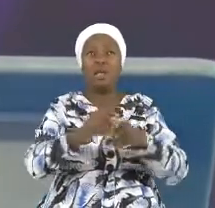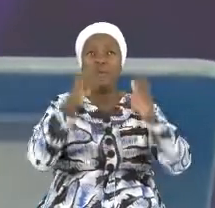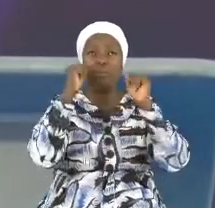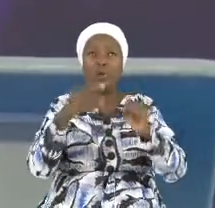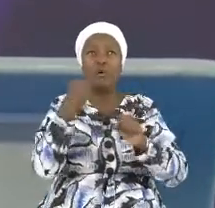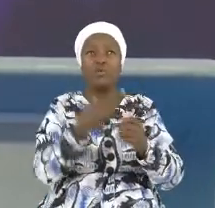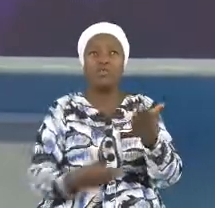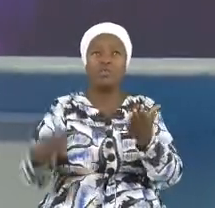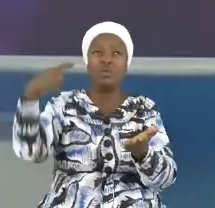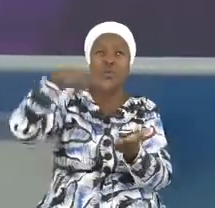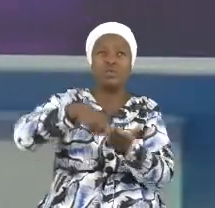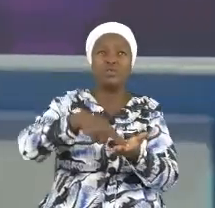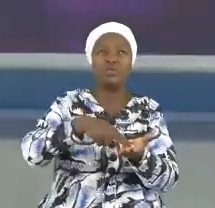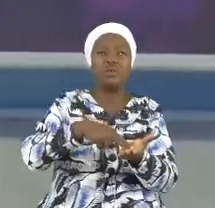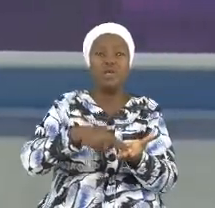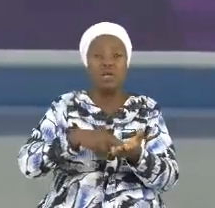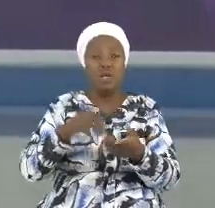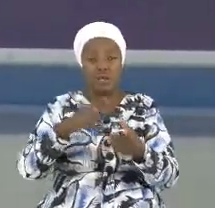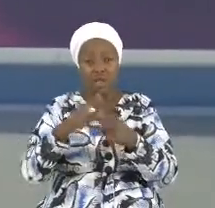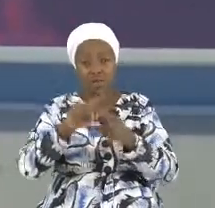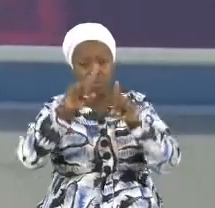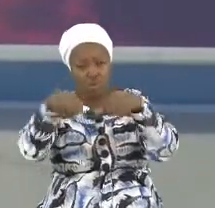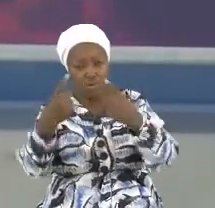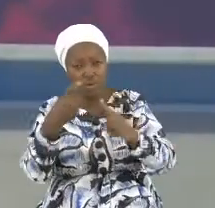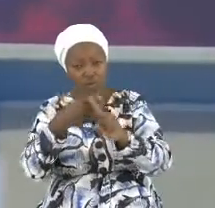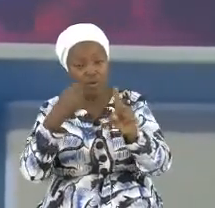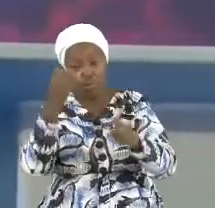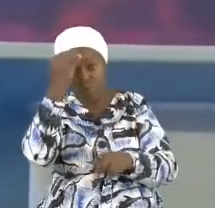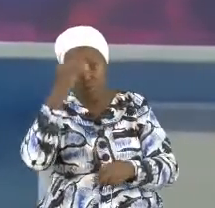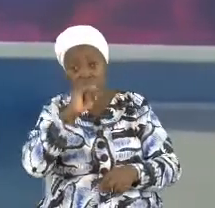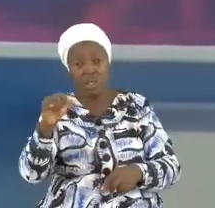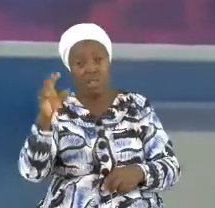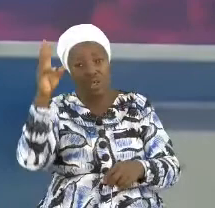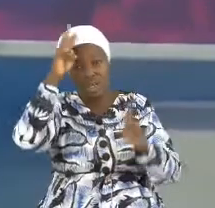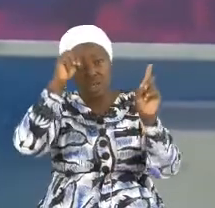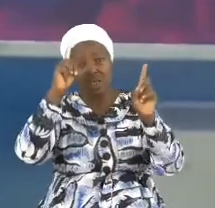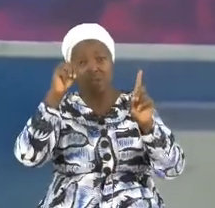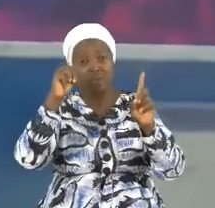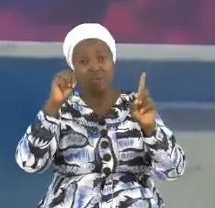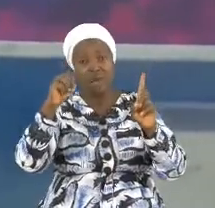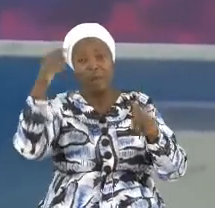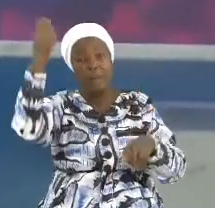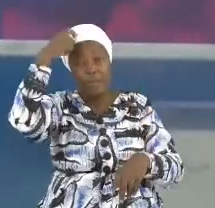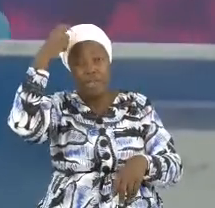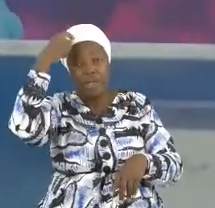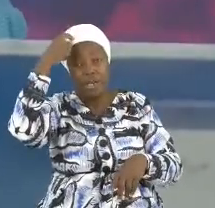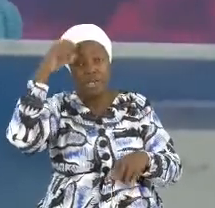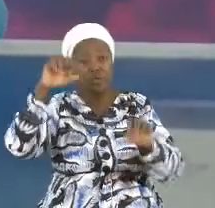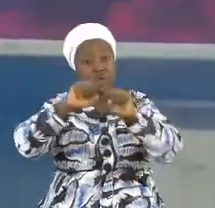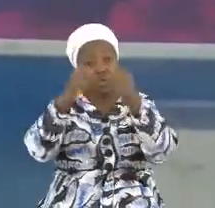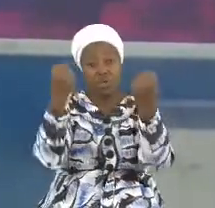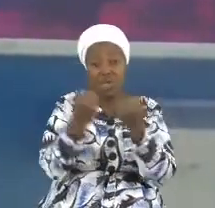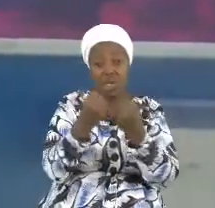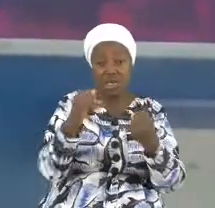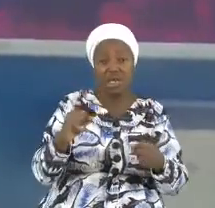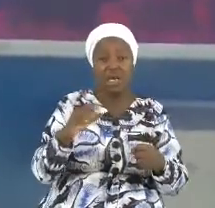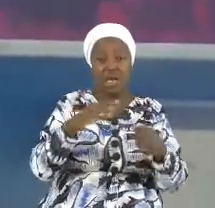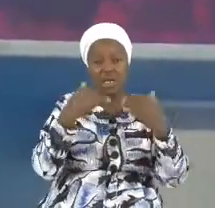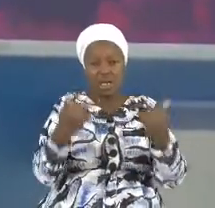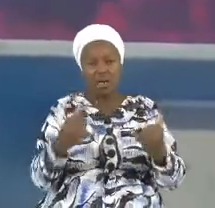resurrection. You go from knowing him mentally, socially, and now you know